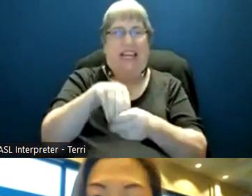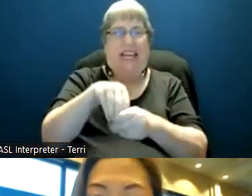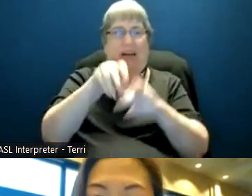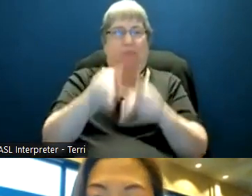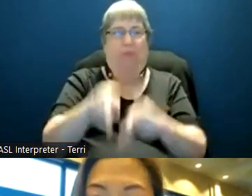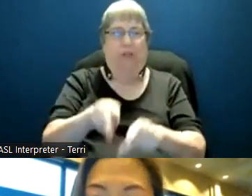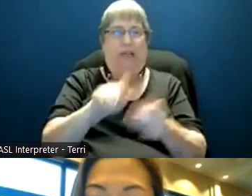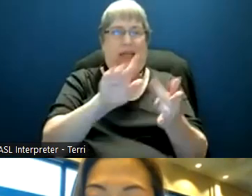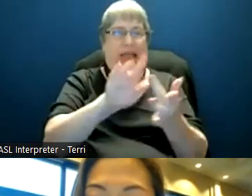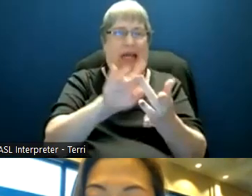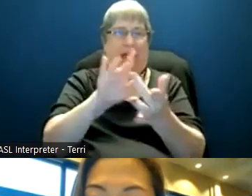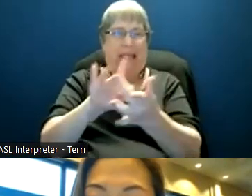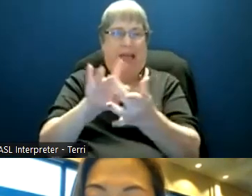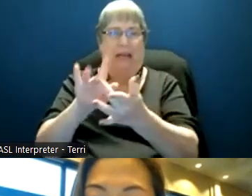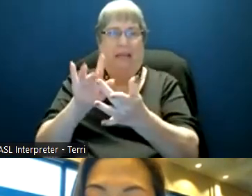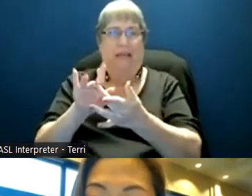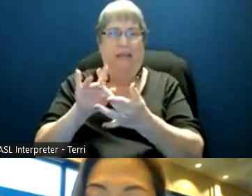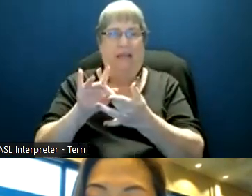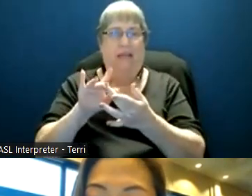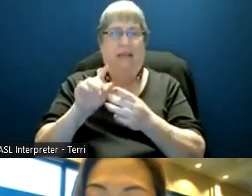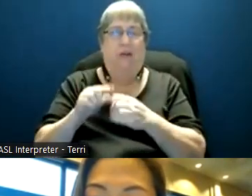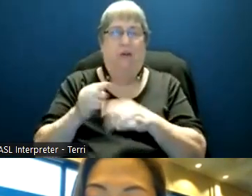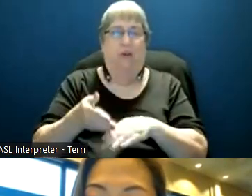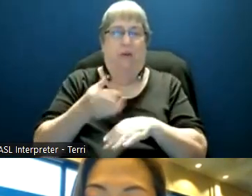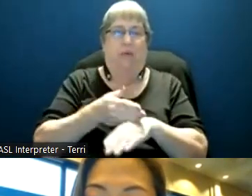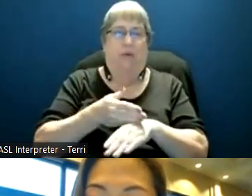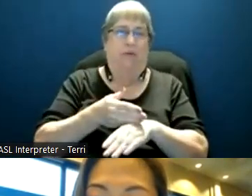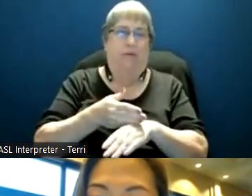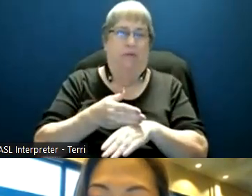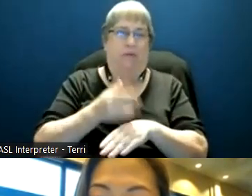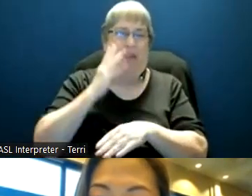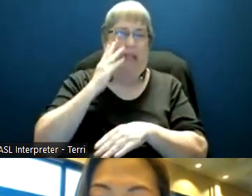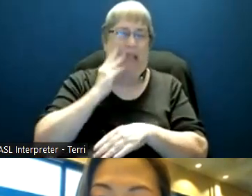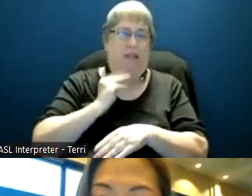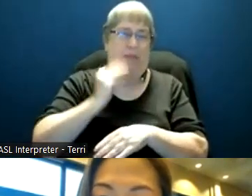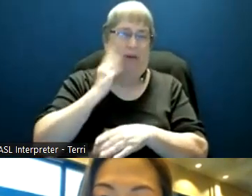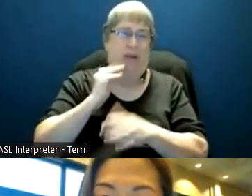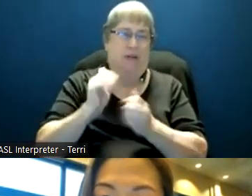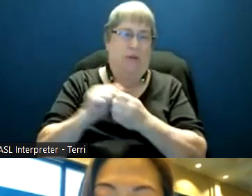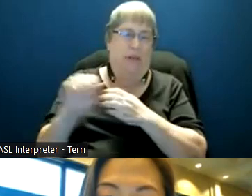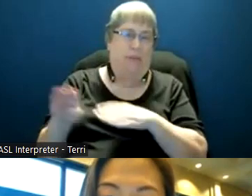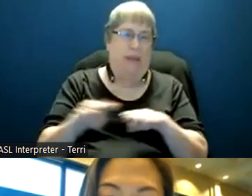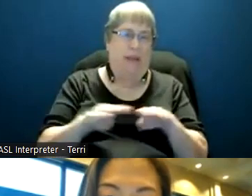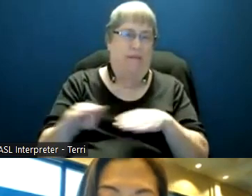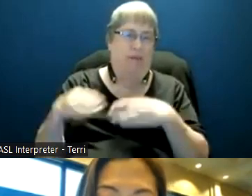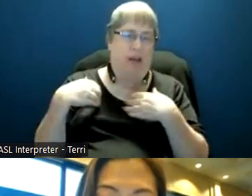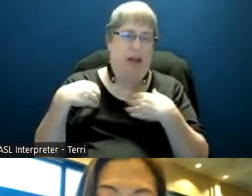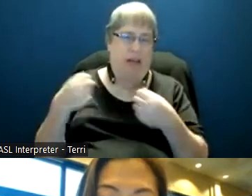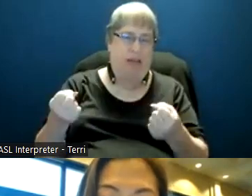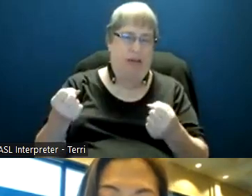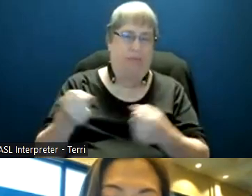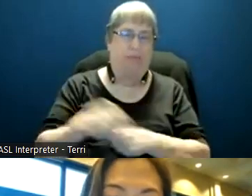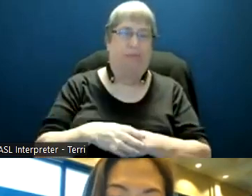with to enhance people's experience in behavioral health. So first,